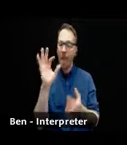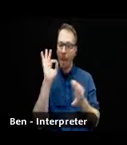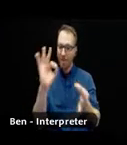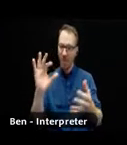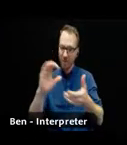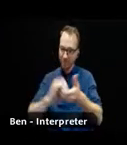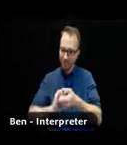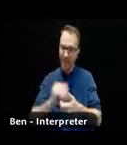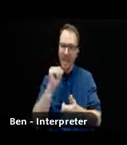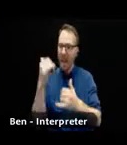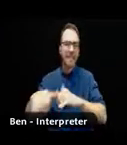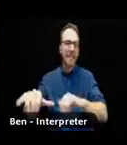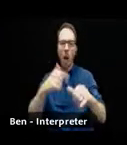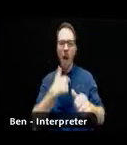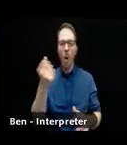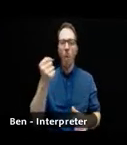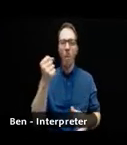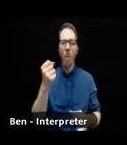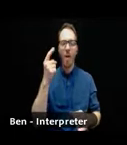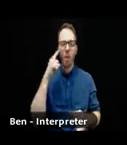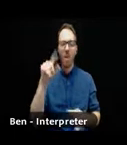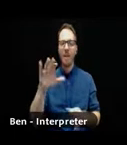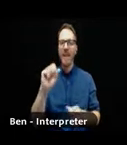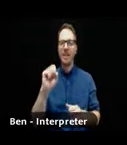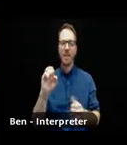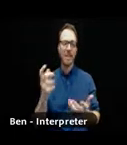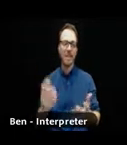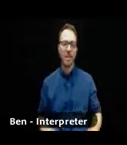standard that I hold these cases to.